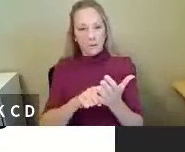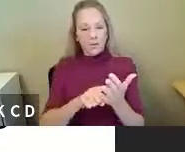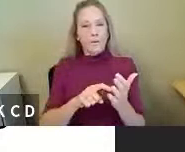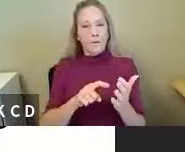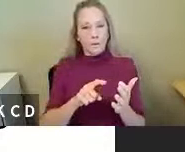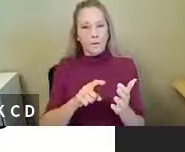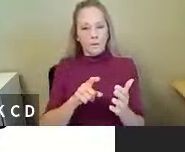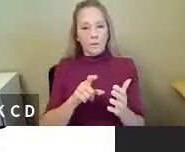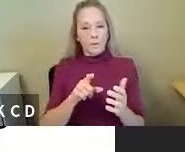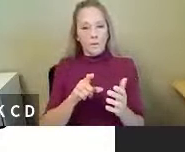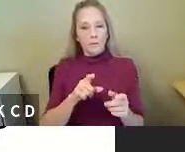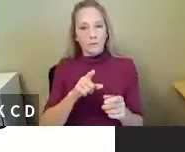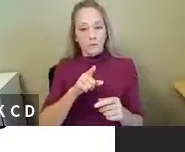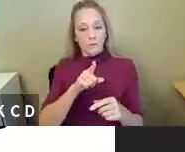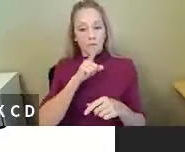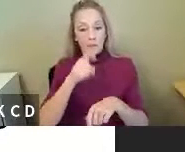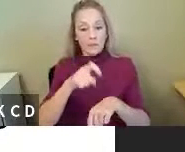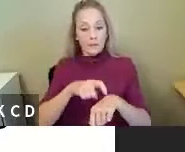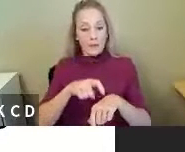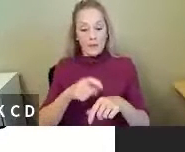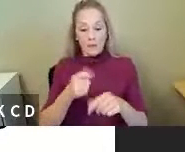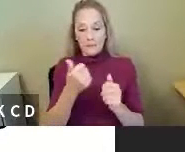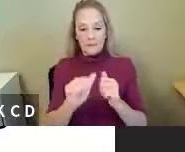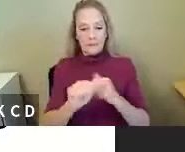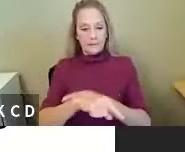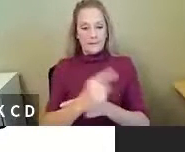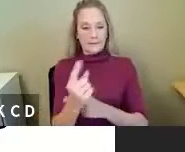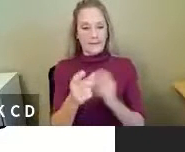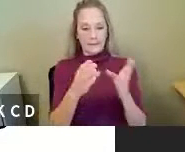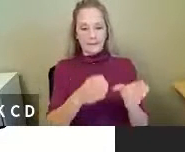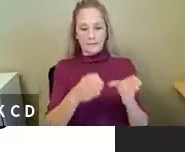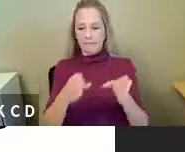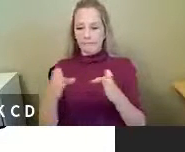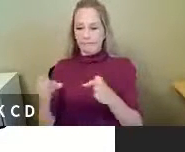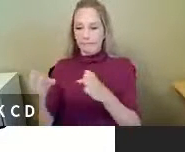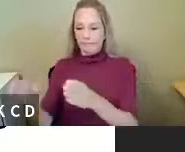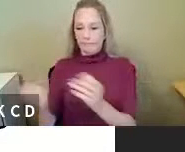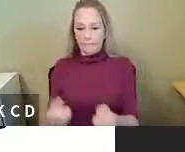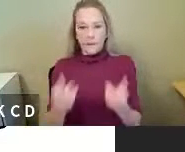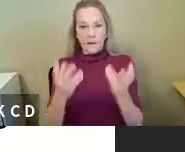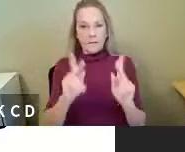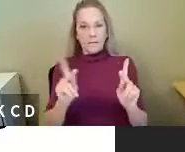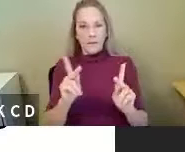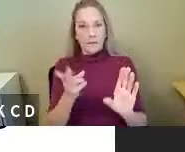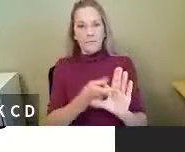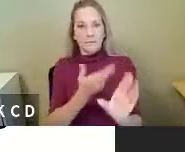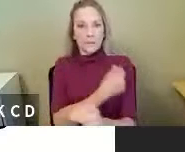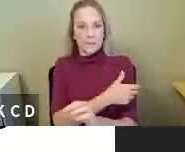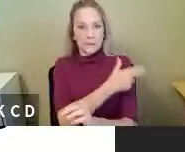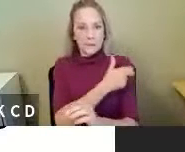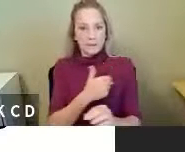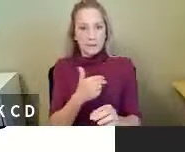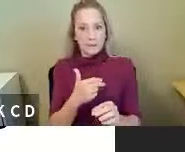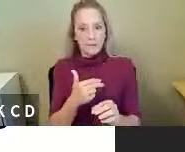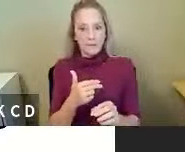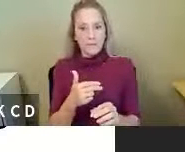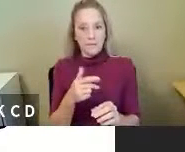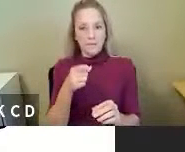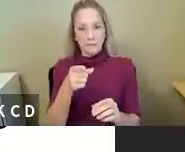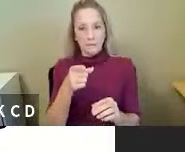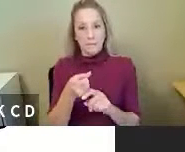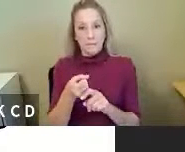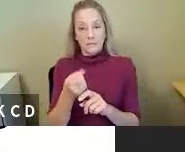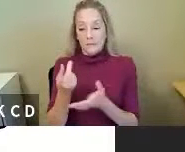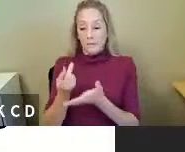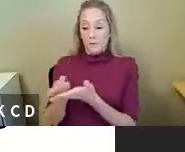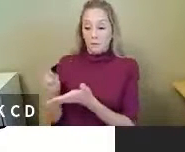in real time on any given day in terms of the number of patients in the hospital. So this was when we last met 2 weeks ago. We